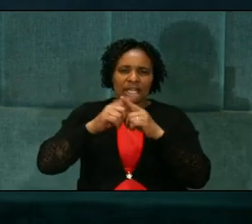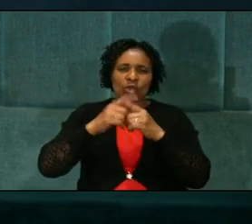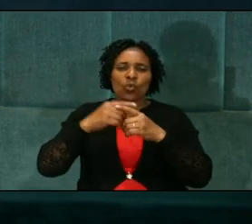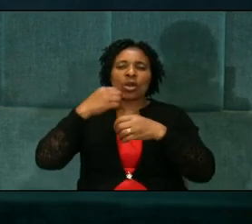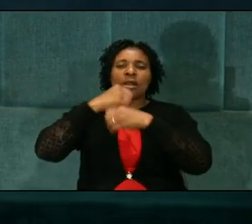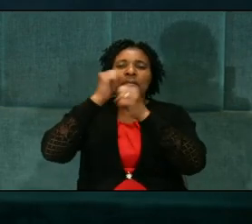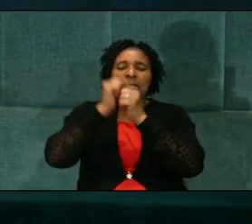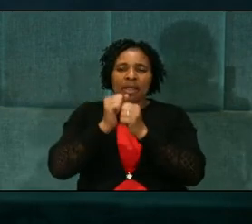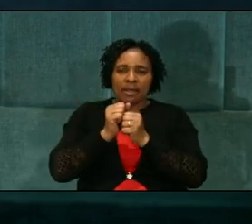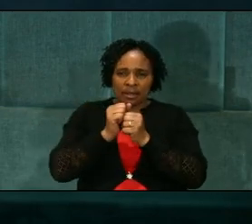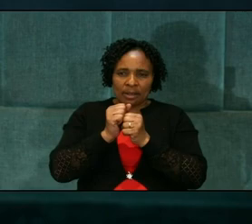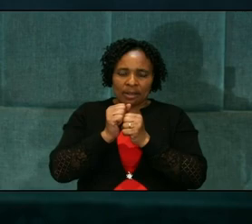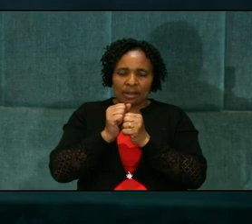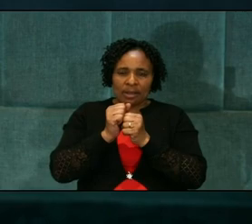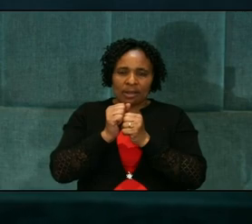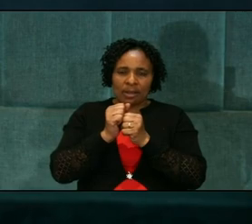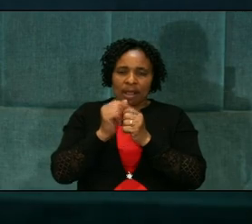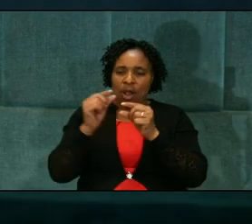of Christ.